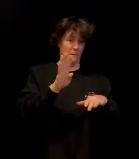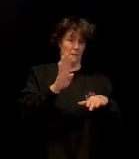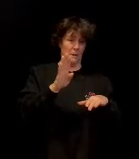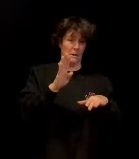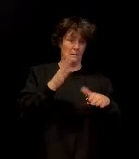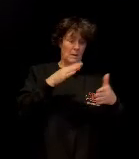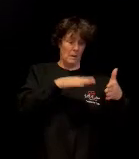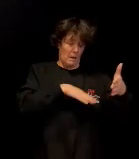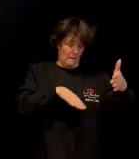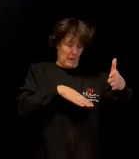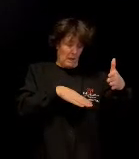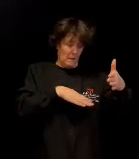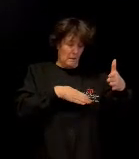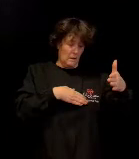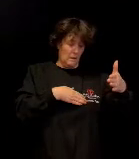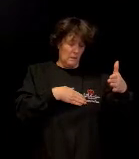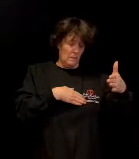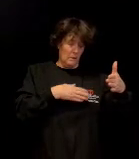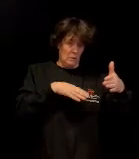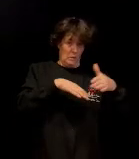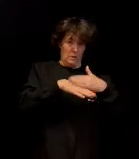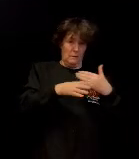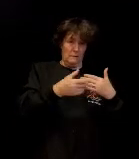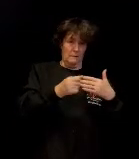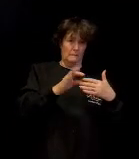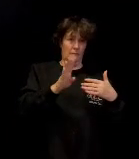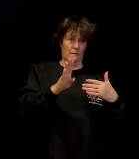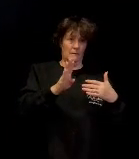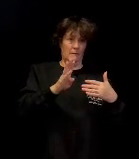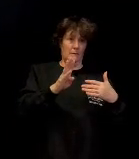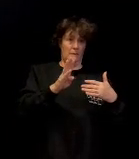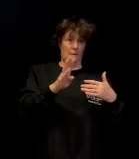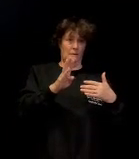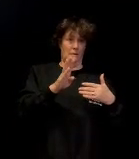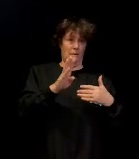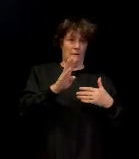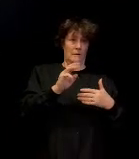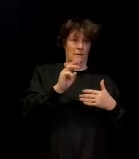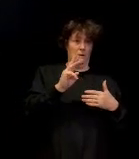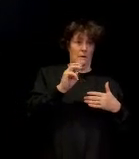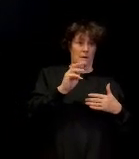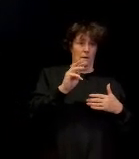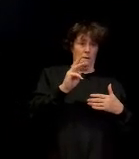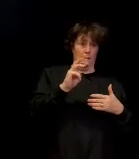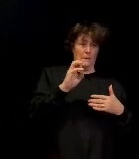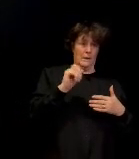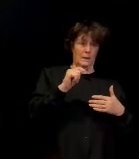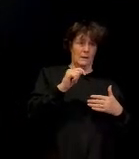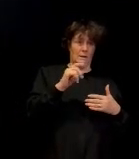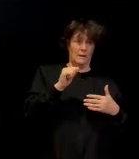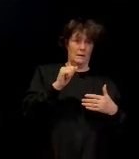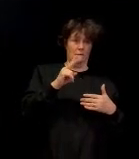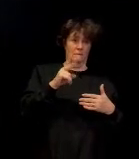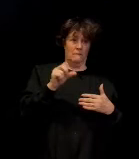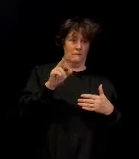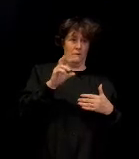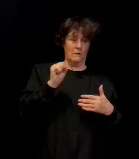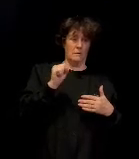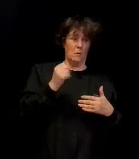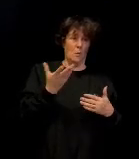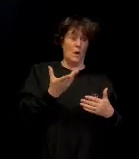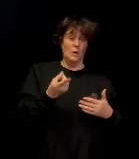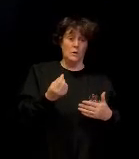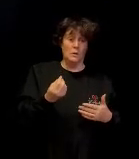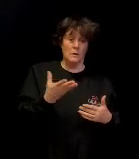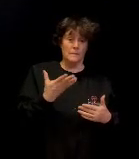of Facebook now when you sign in or you go to Facebook, it says Metaverse. Have anybody seen the Metaverse? What they're wanting to do is